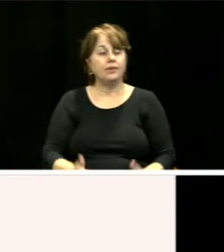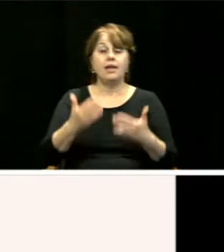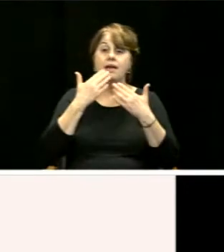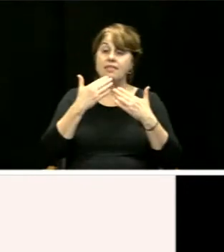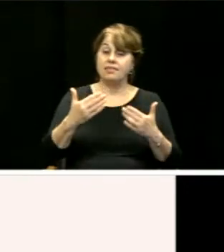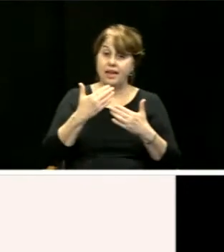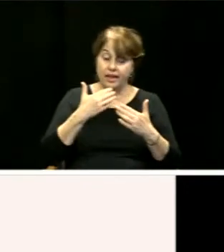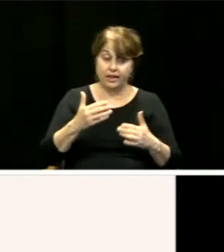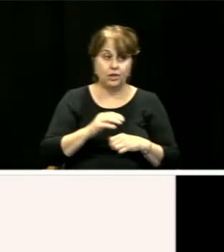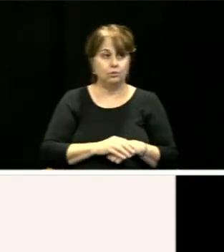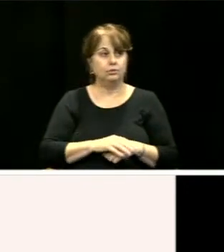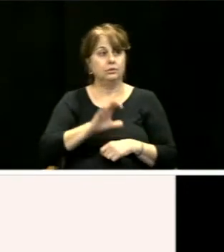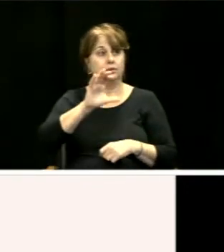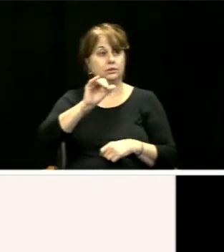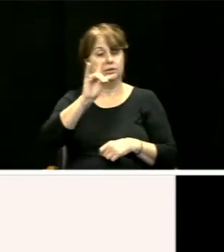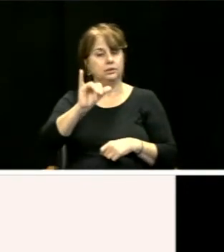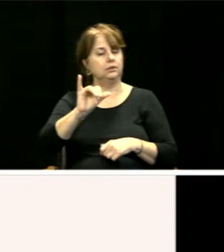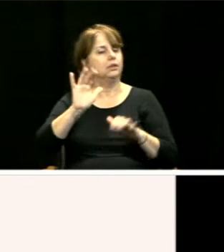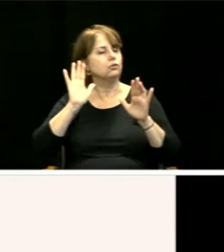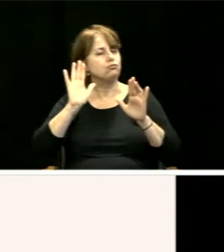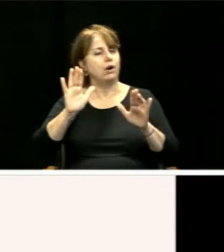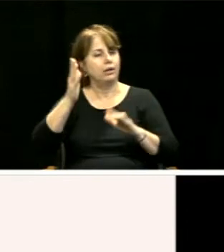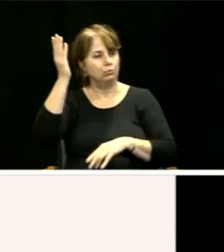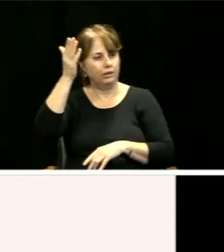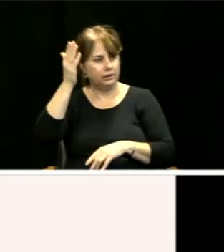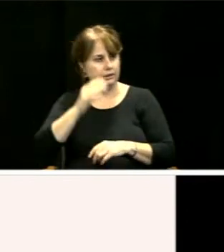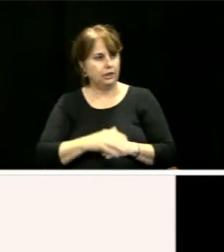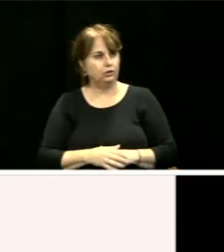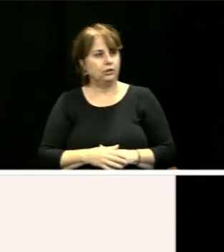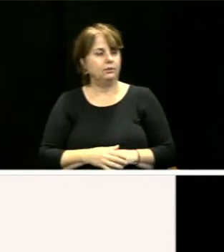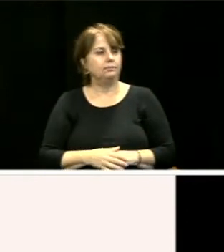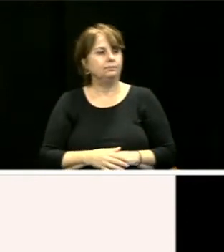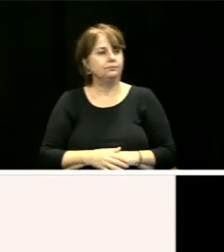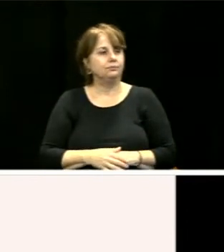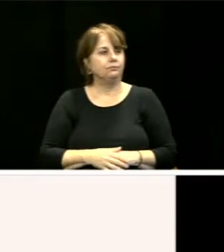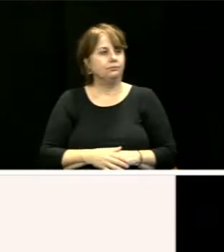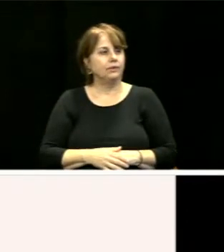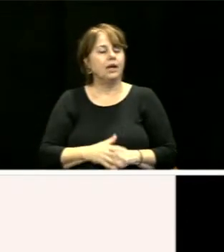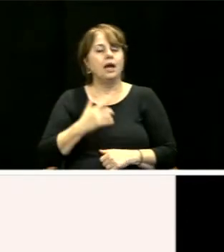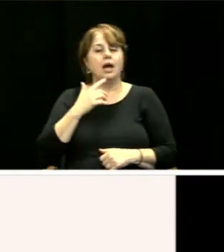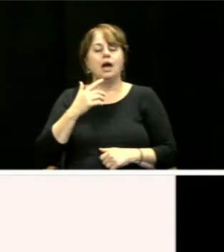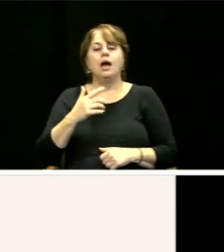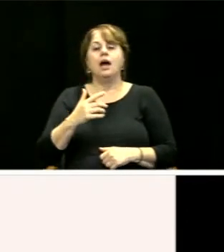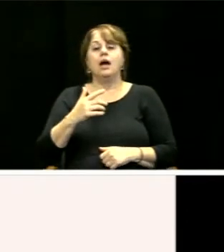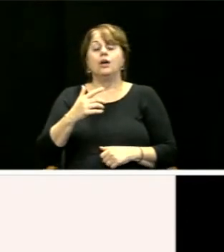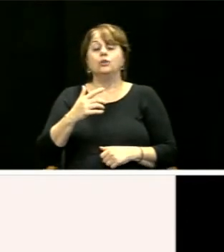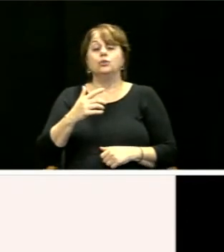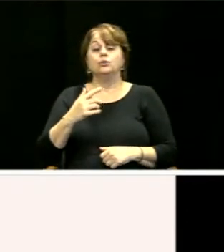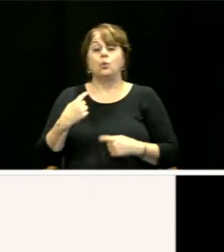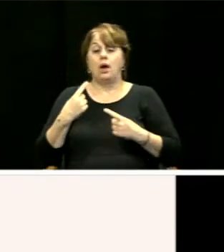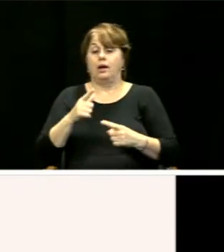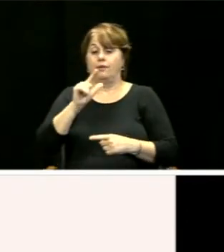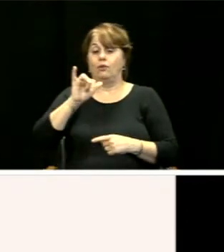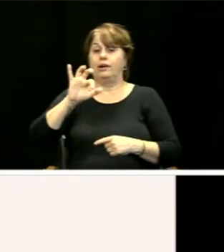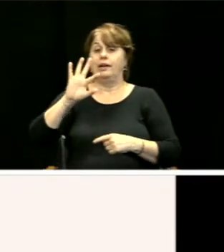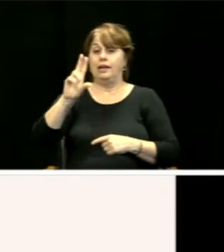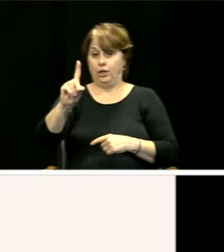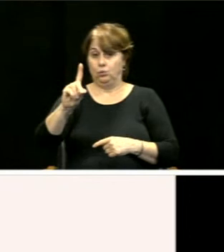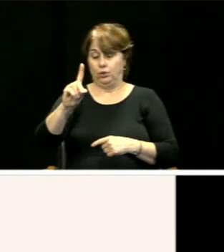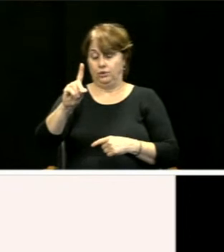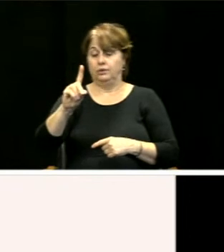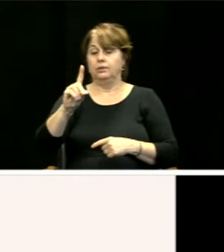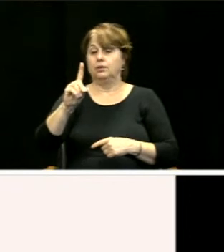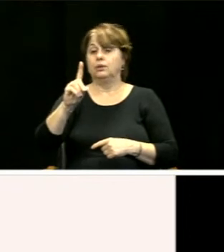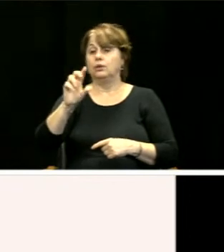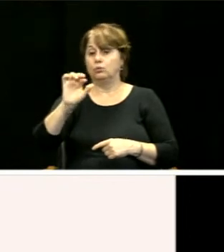Cindy, it was a great presentation. I live on Norwood Road, and in the last 25 years, I've